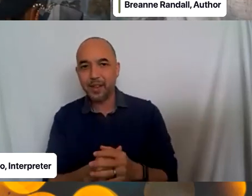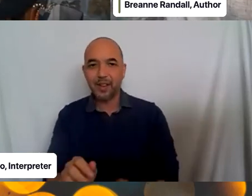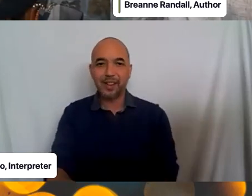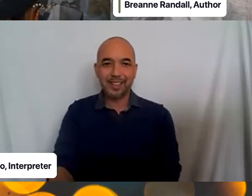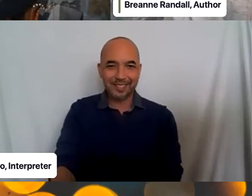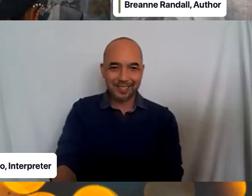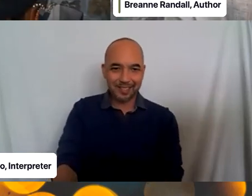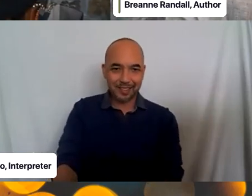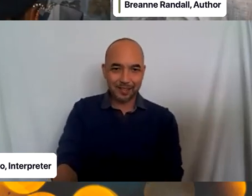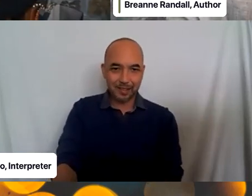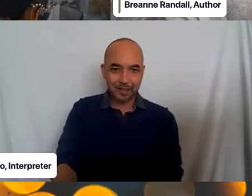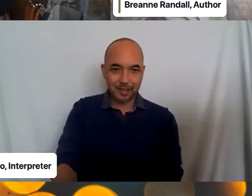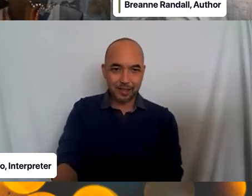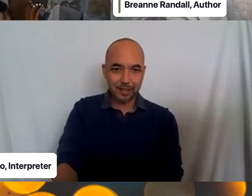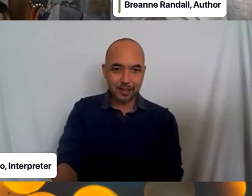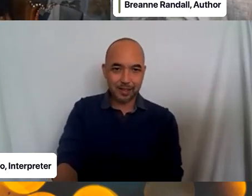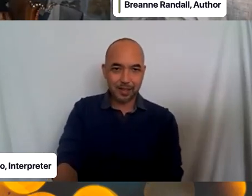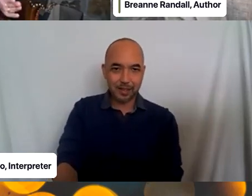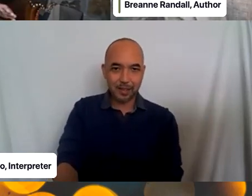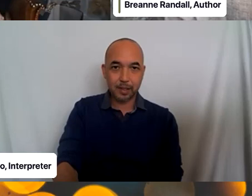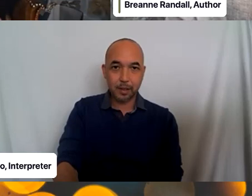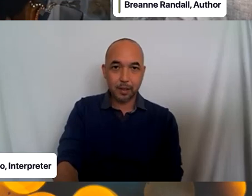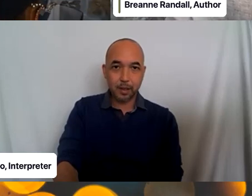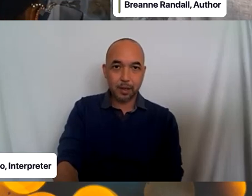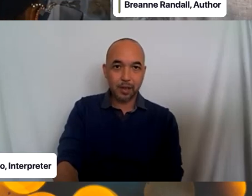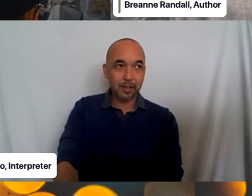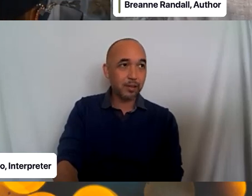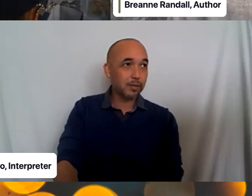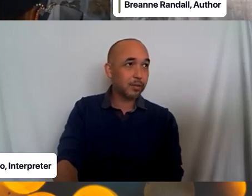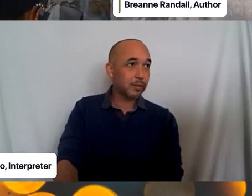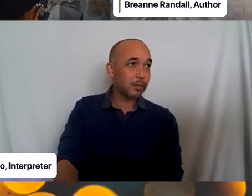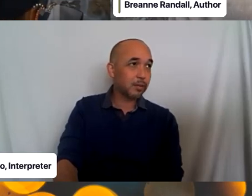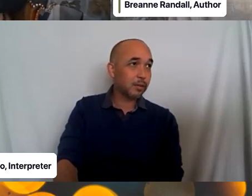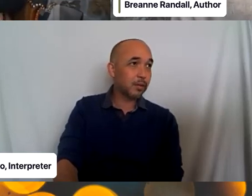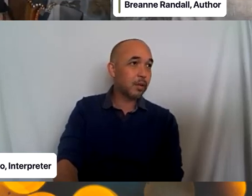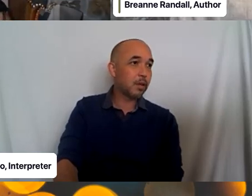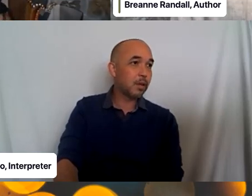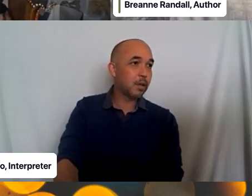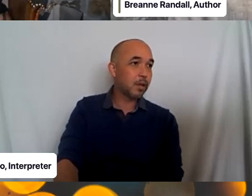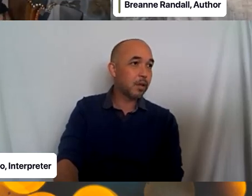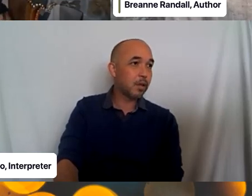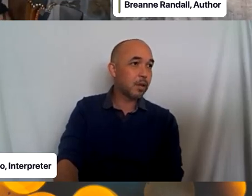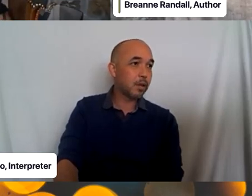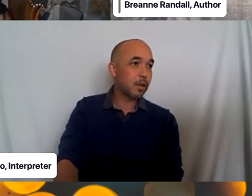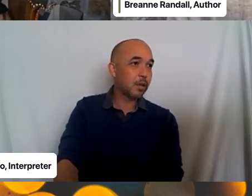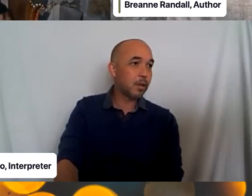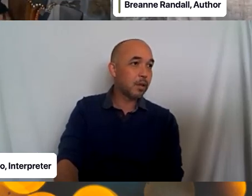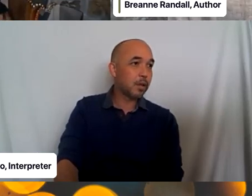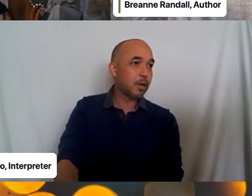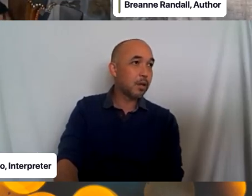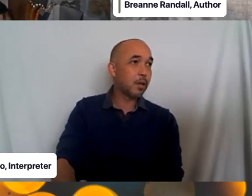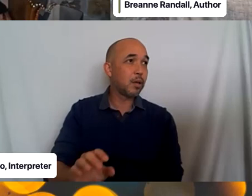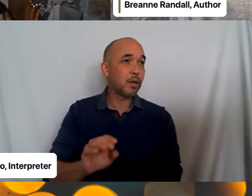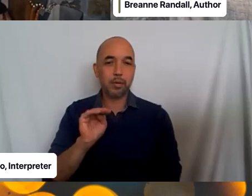because I don't want to steal all your time. Okay. So Martina She said